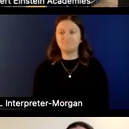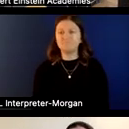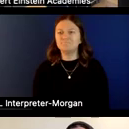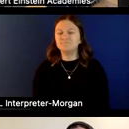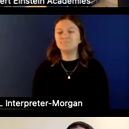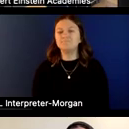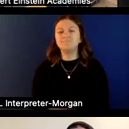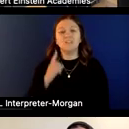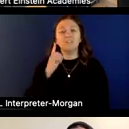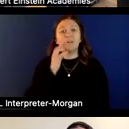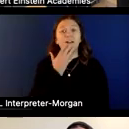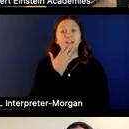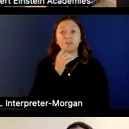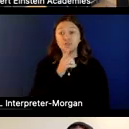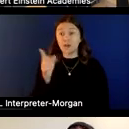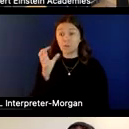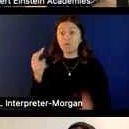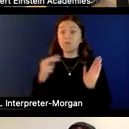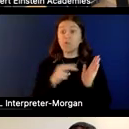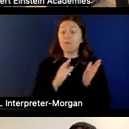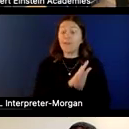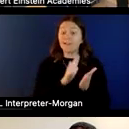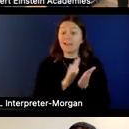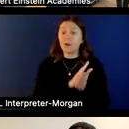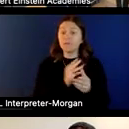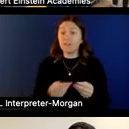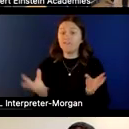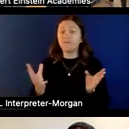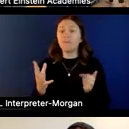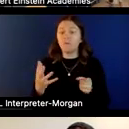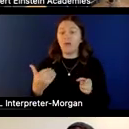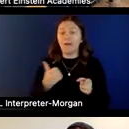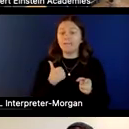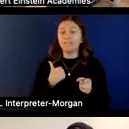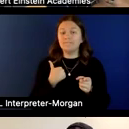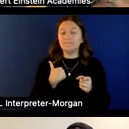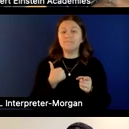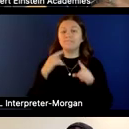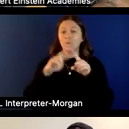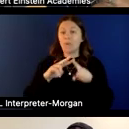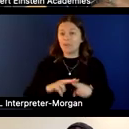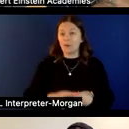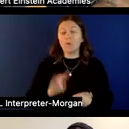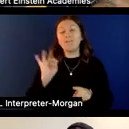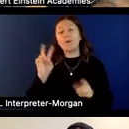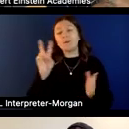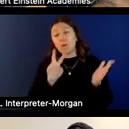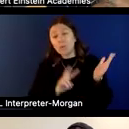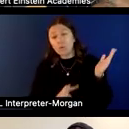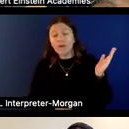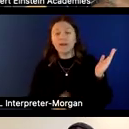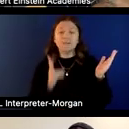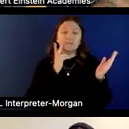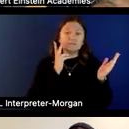to look at those handouts that I have in there? There were a bunch of vocabulary words, maybe you just want to look through and see, just going